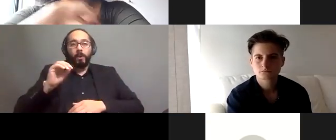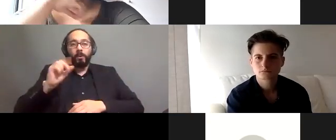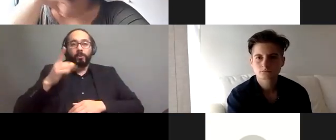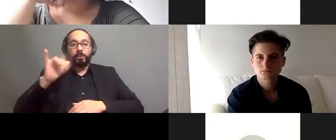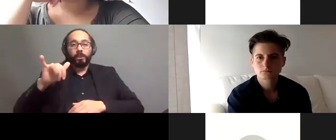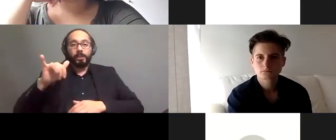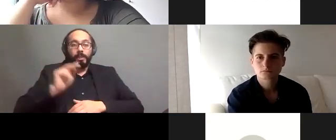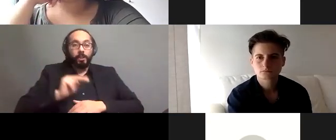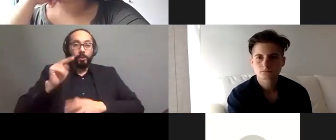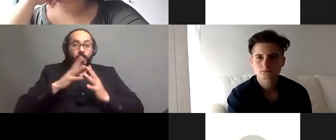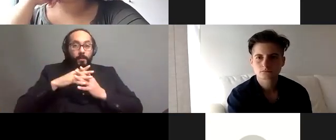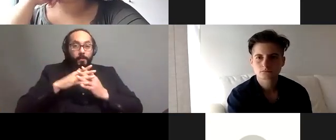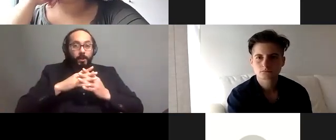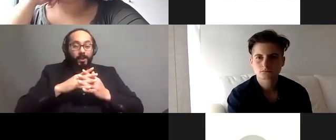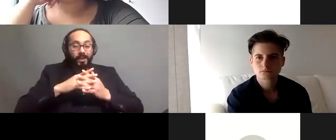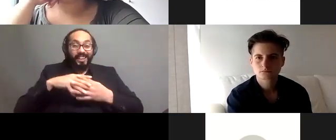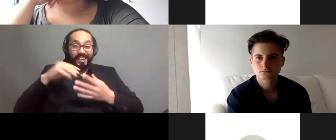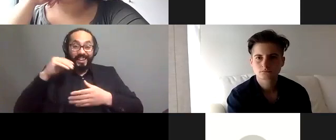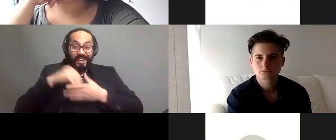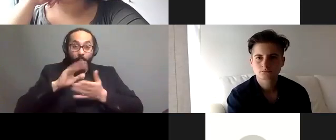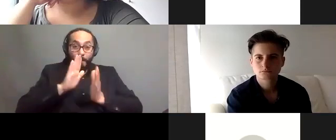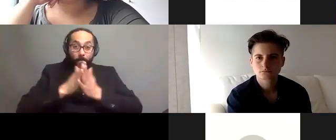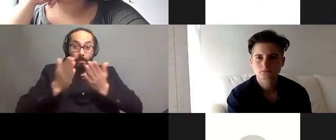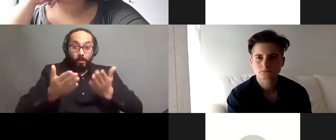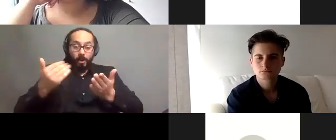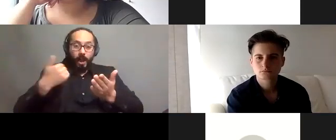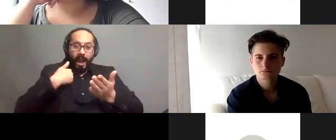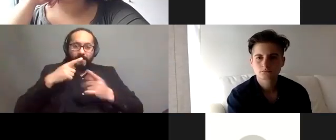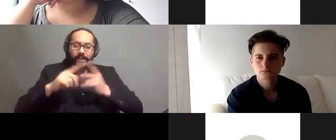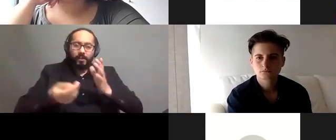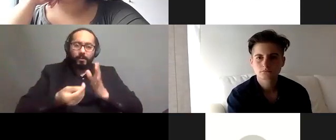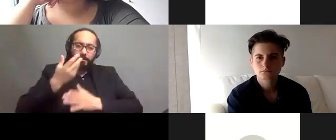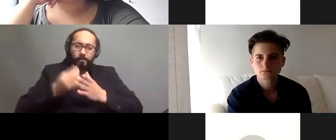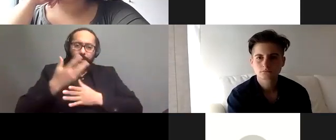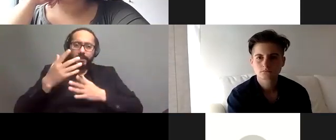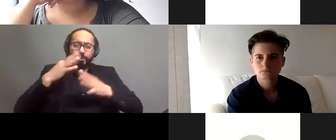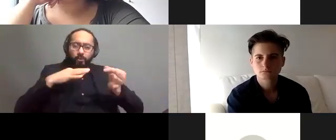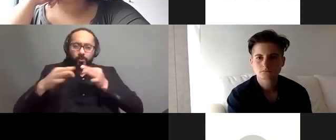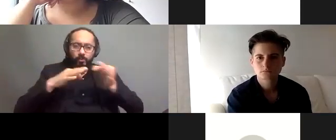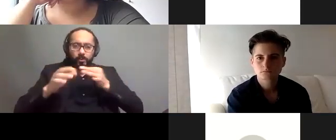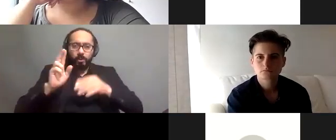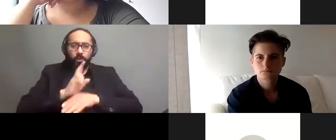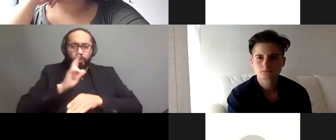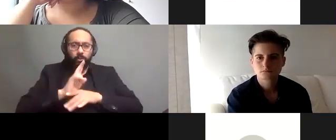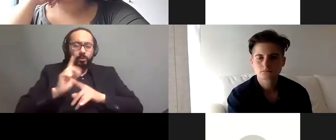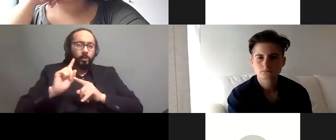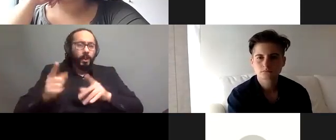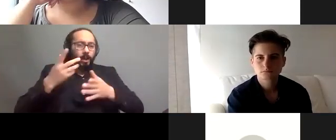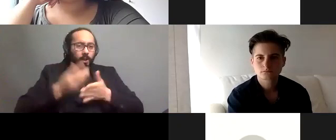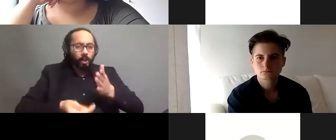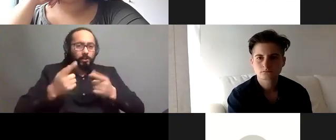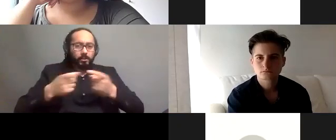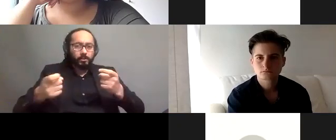book, it has all the descriptions, plant descriptions, medical uses, what the original uses were from, when they were lost. And then it has a whole